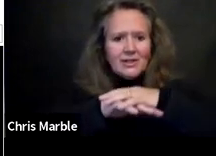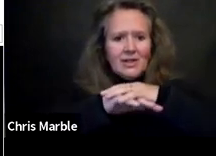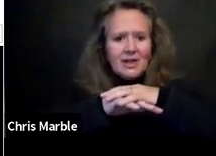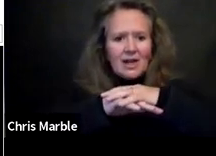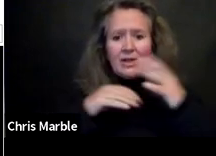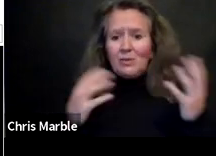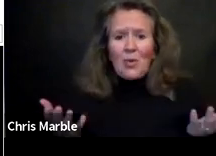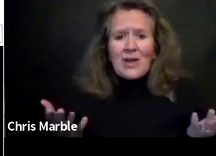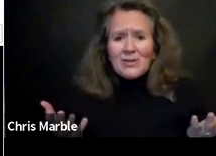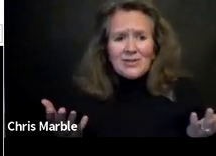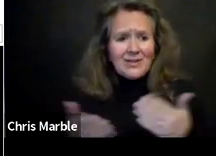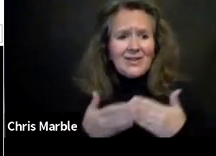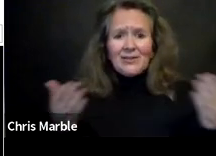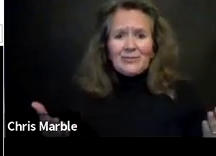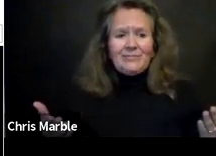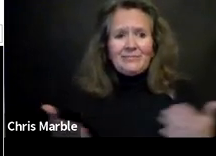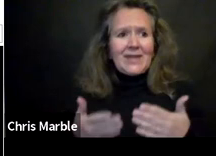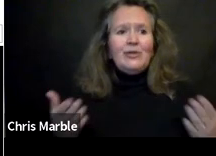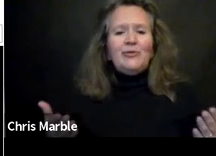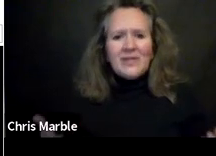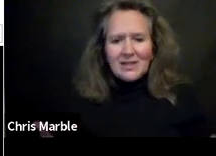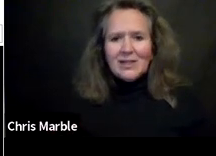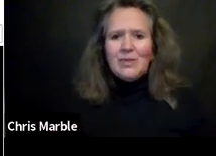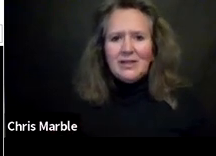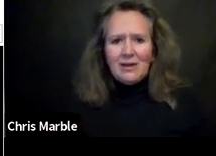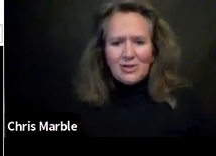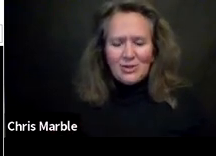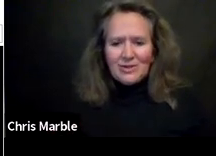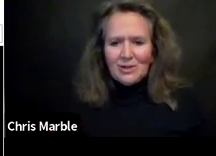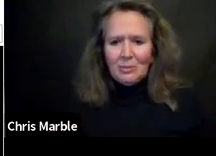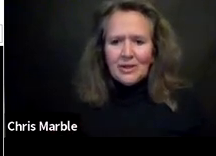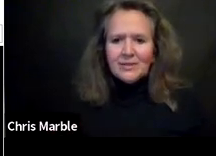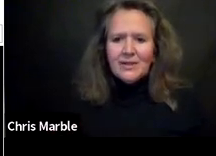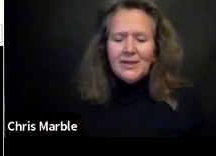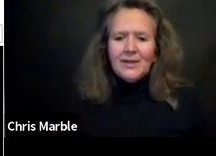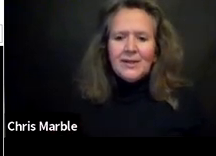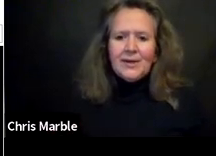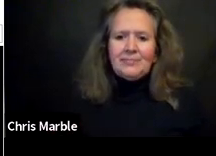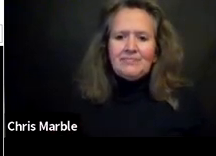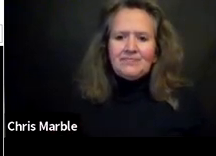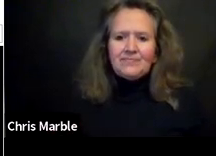person. It requires that you physically be there to interpret.